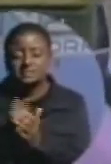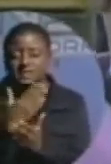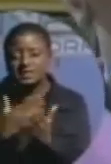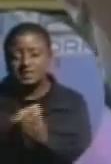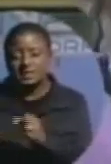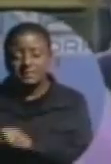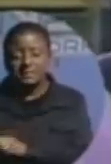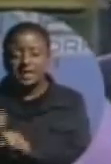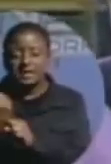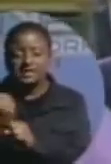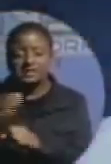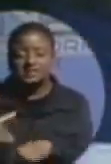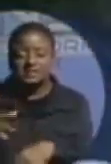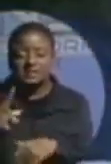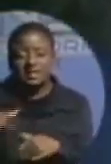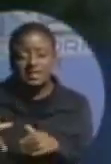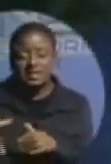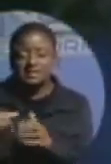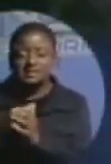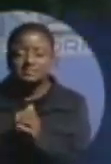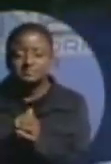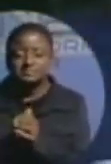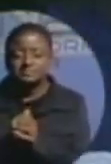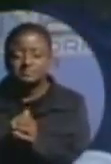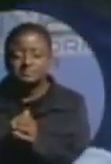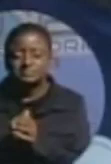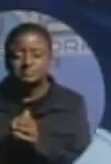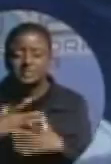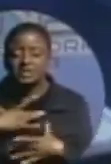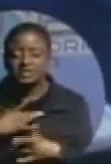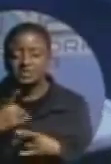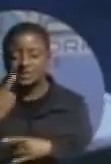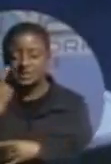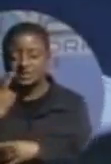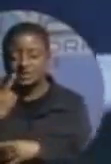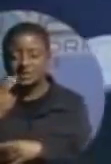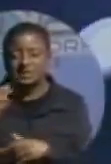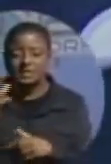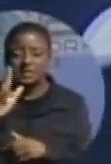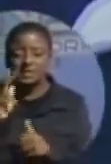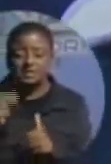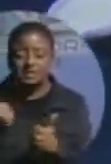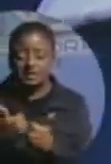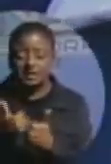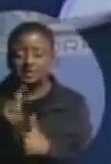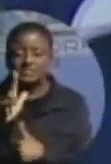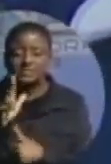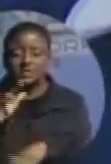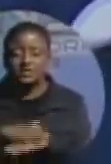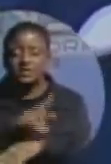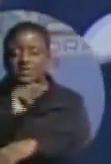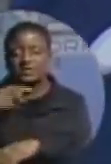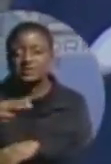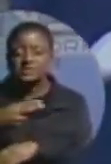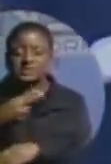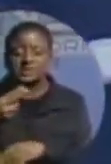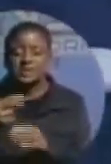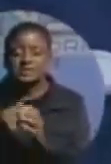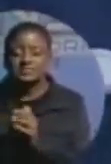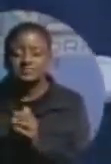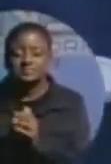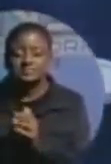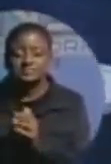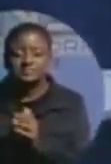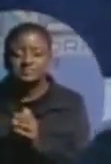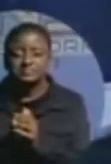in. Hey, that happens. Will be interesting to see what happens when Game 3 is played on Thursday. For ZNS Total Sports,